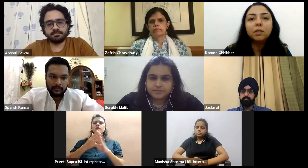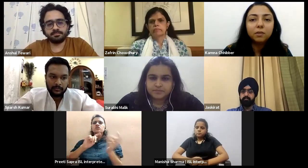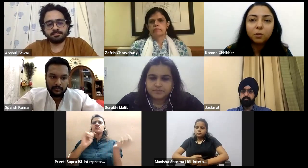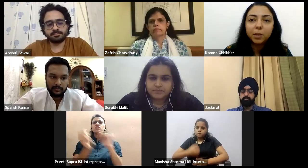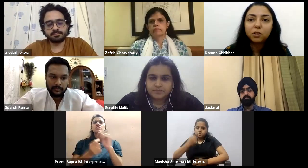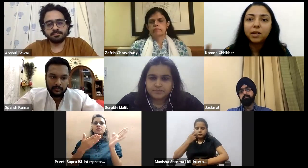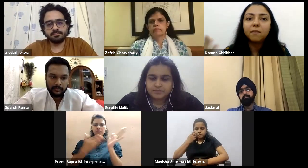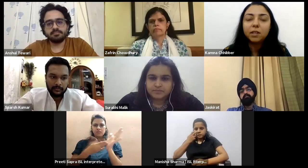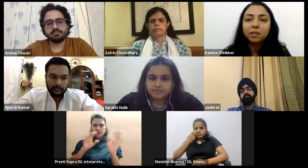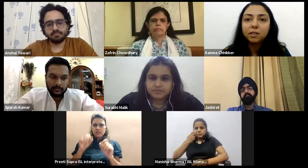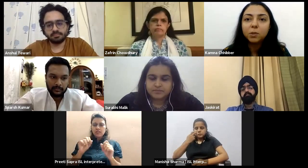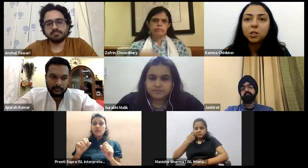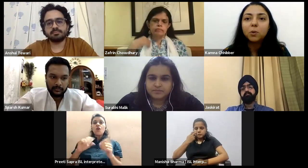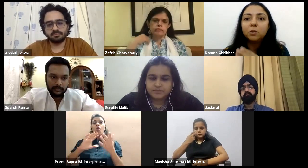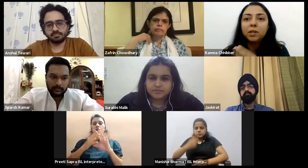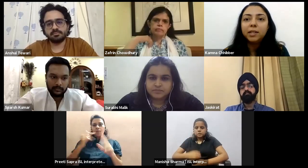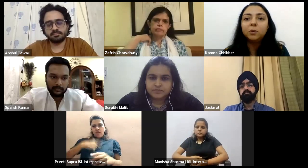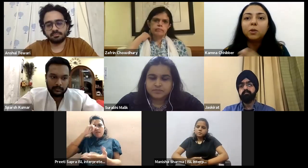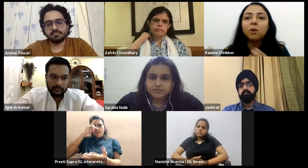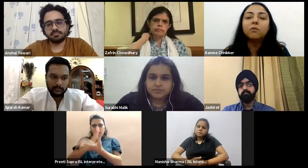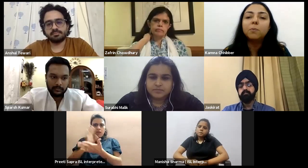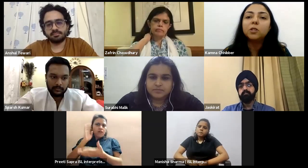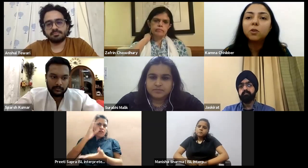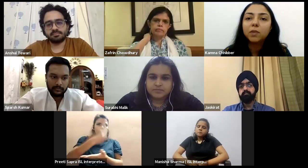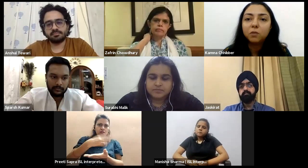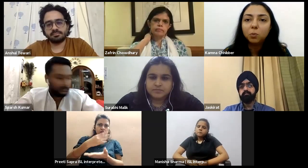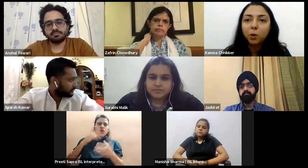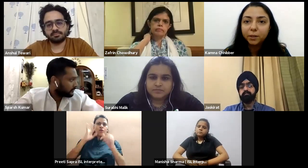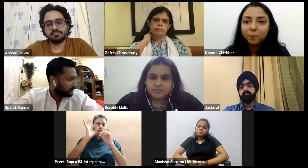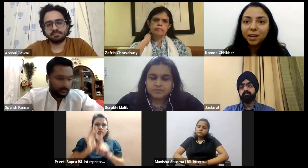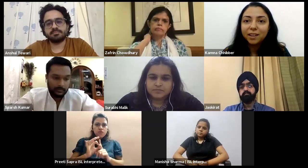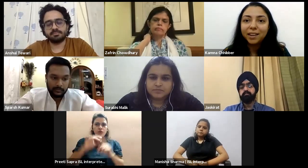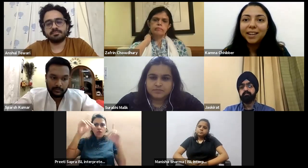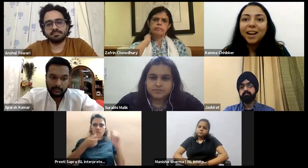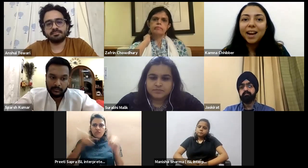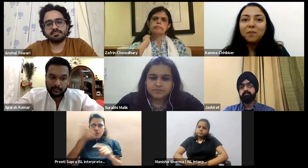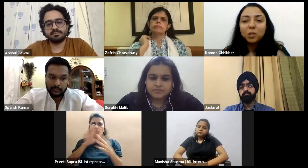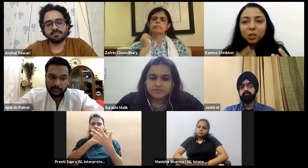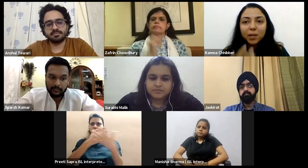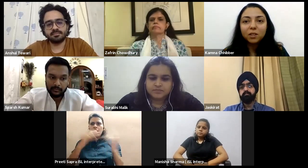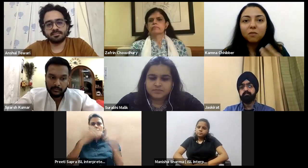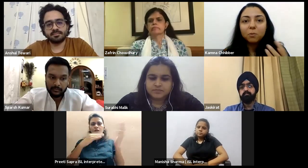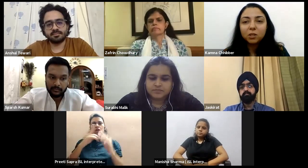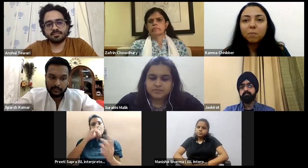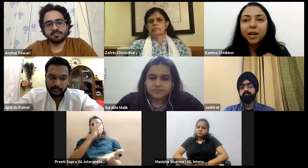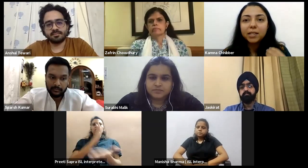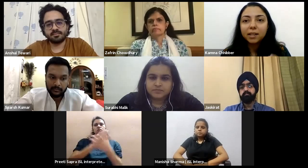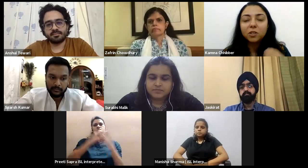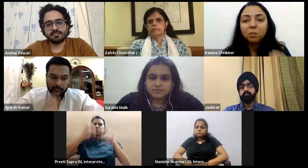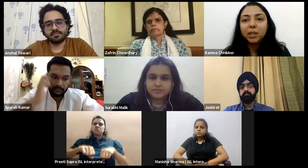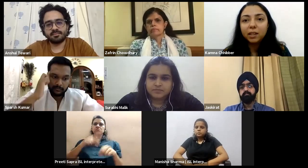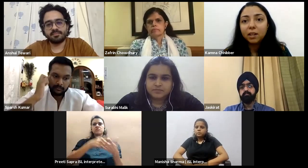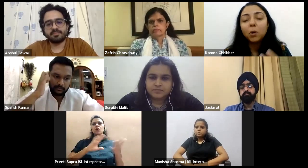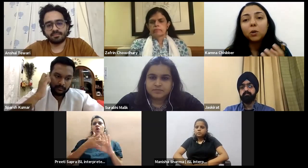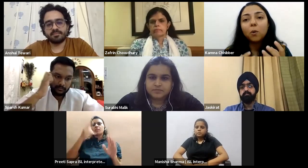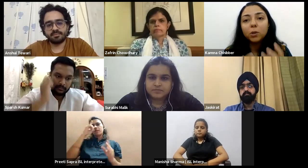further information and evidences which are going to lead to a confirmation of that viewpoint. right? And which is where the confirmation bias starts